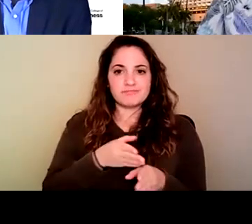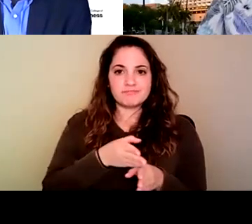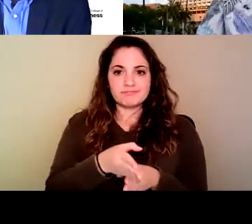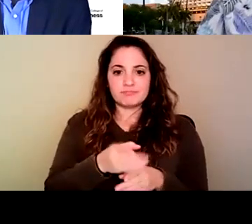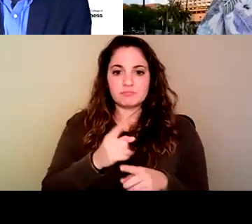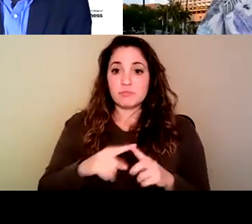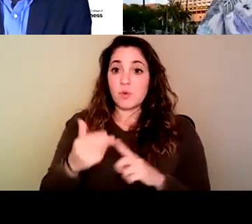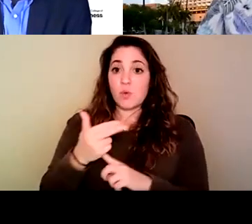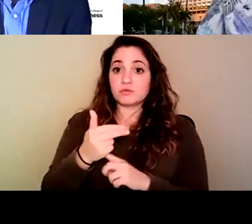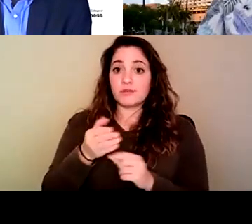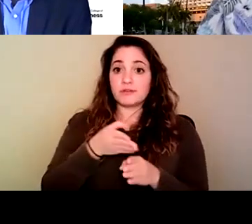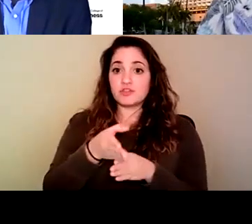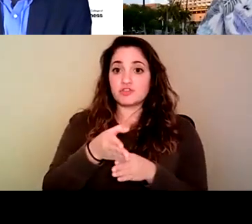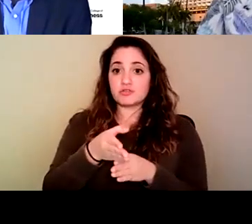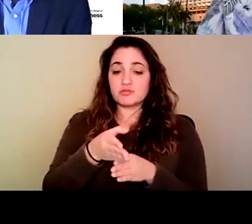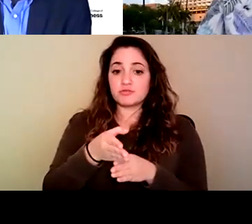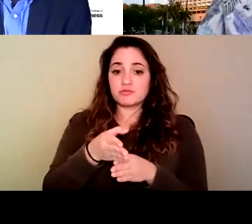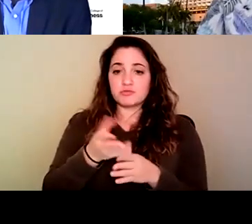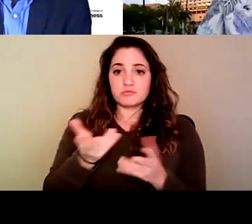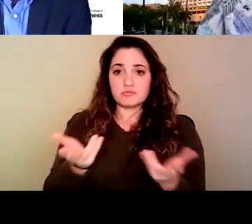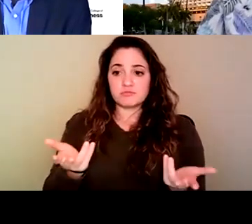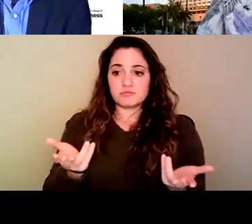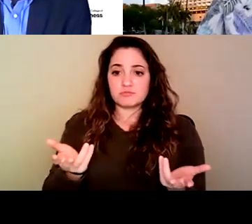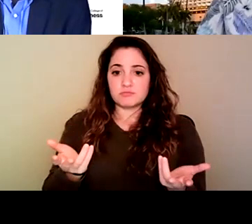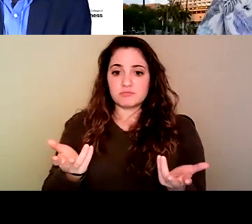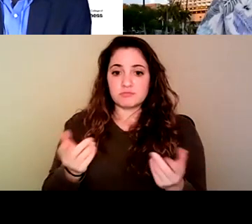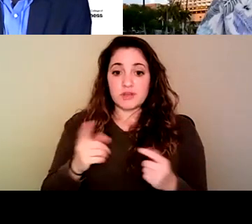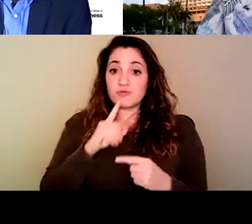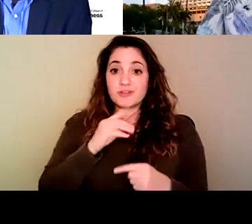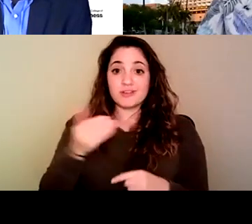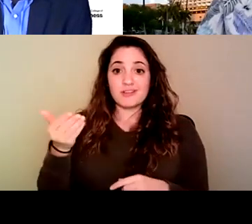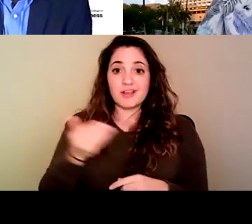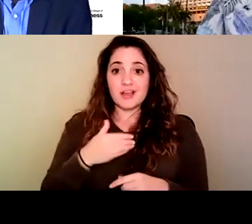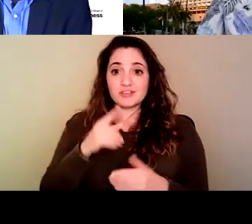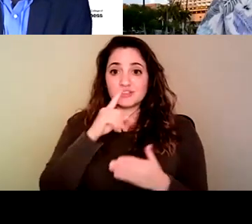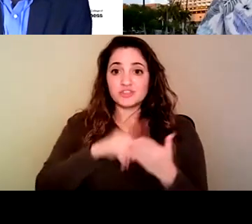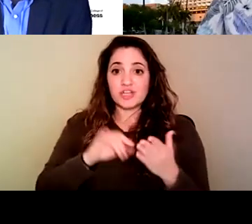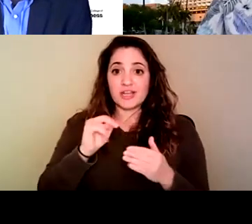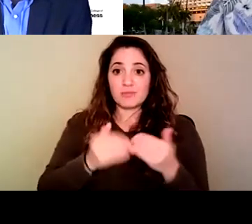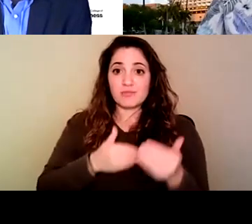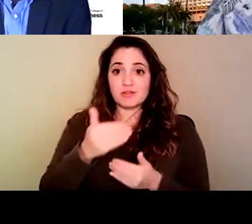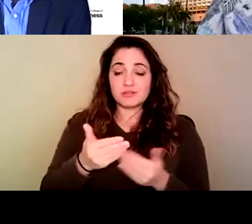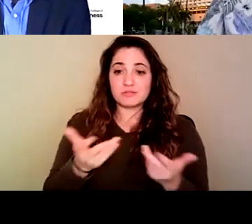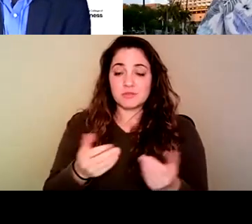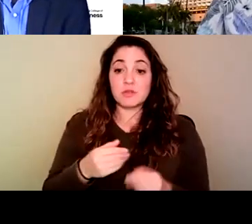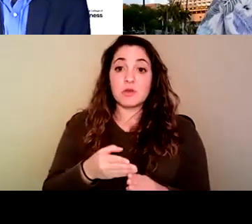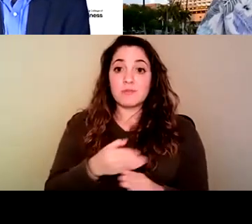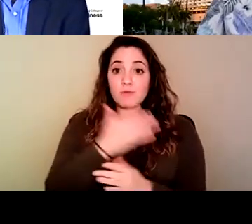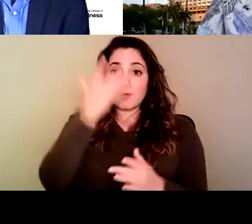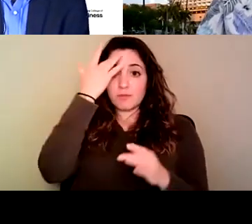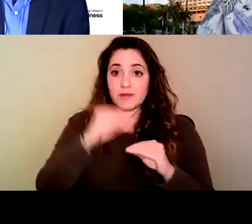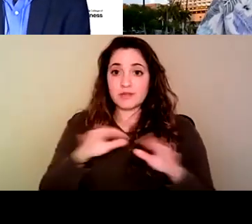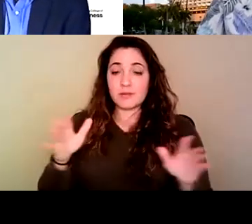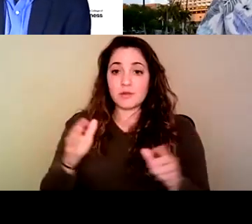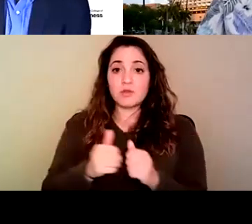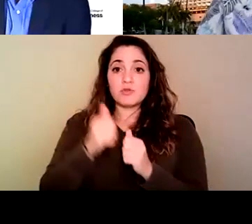look at the hotel division and kind of think about the guest check-in process. Prior to the pandemic, our remote